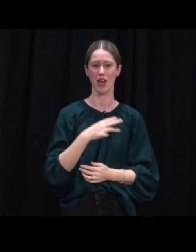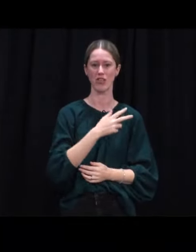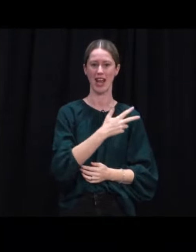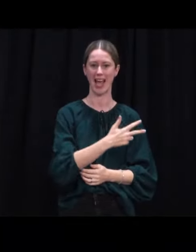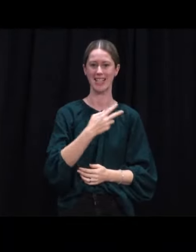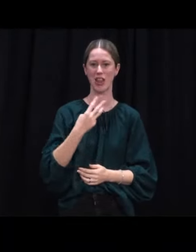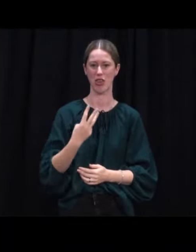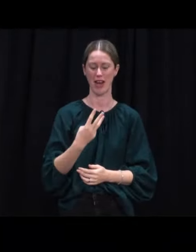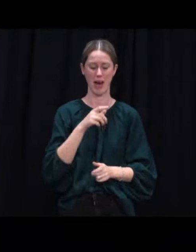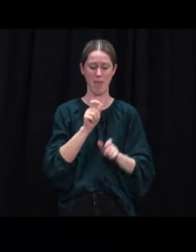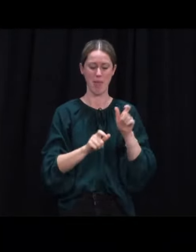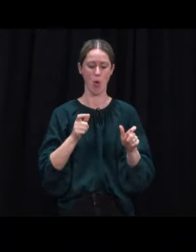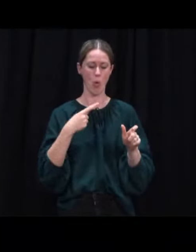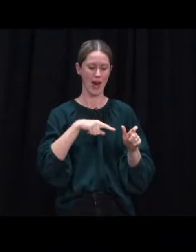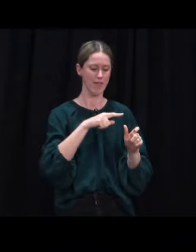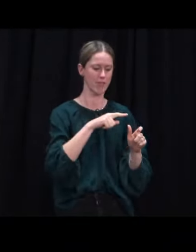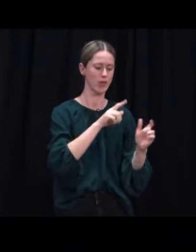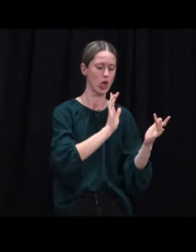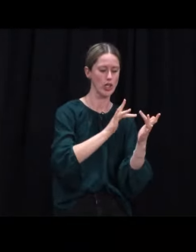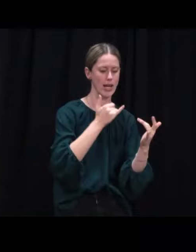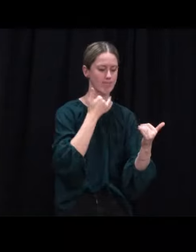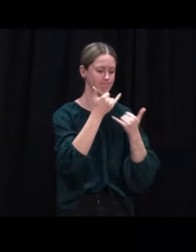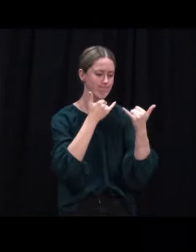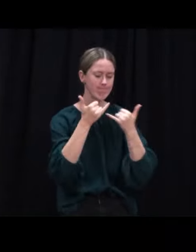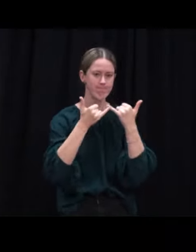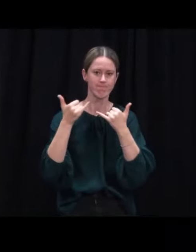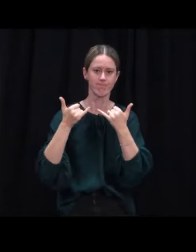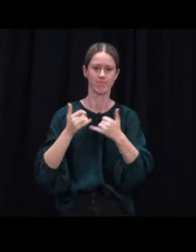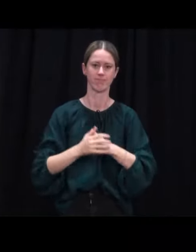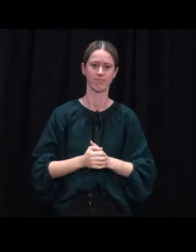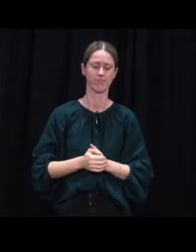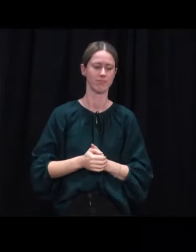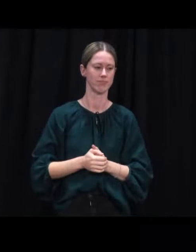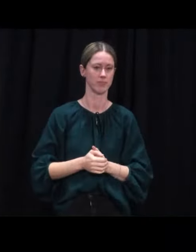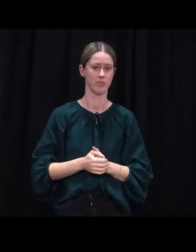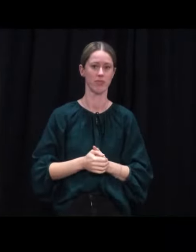20,383 individual contacts that have been formally identified.